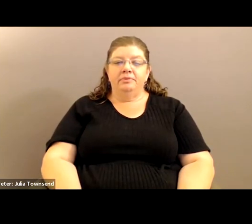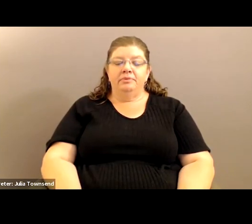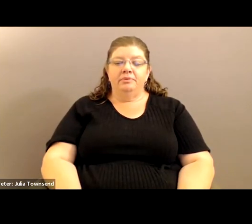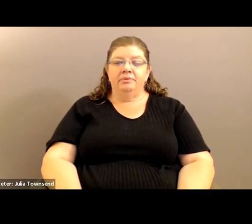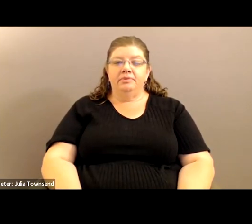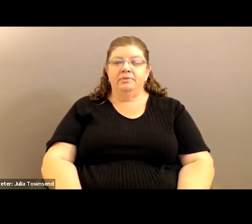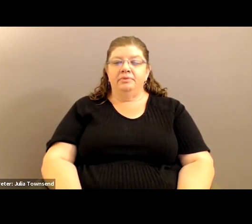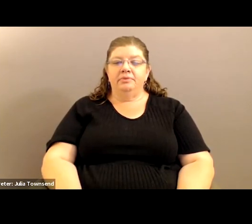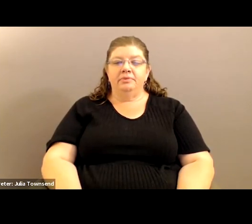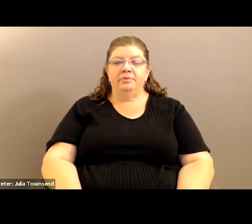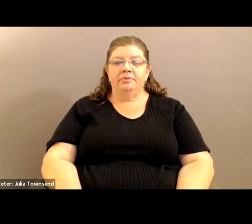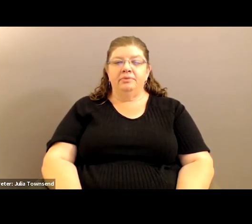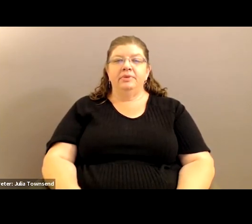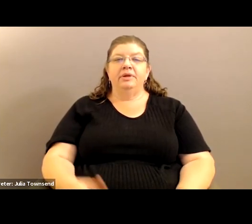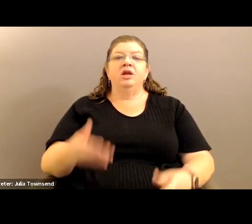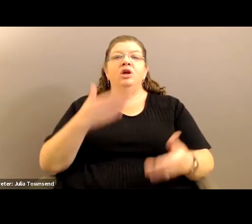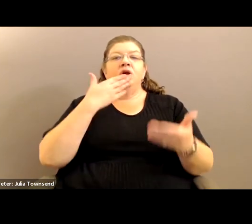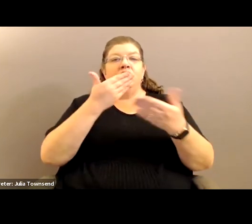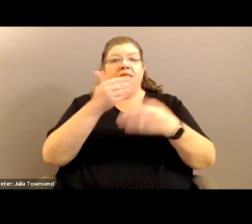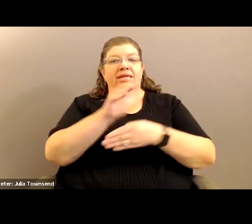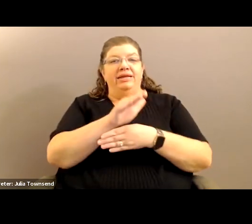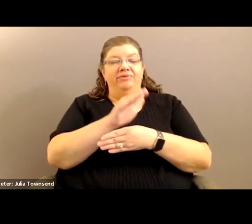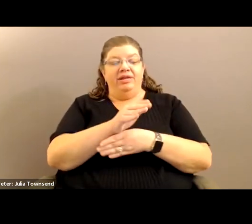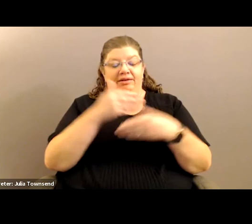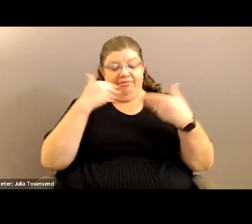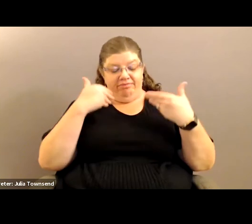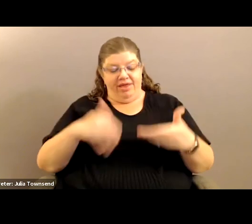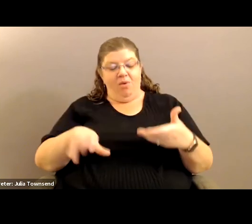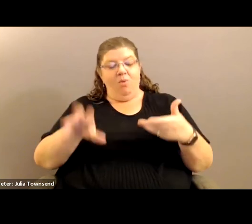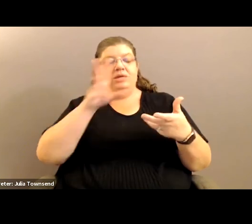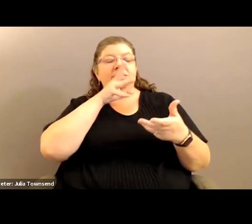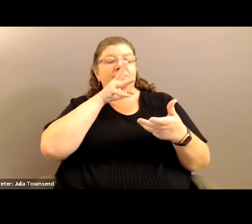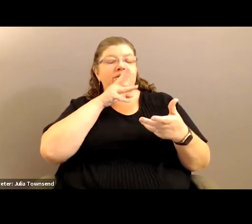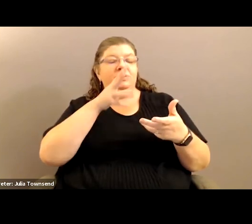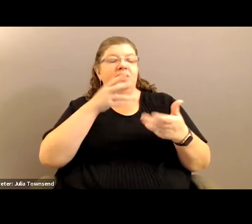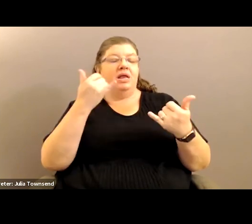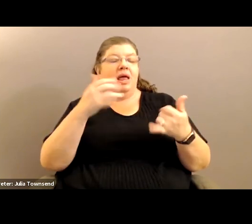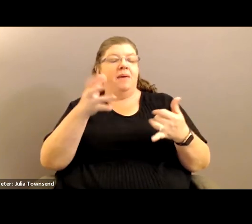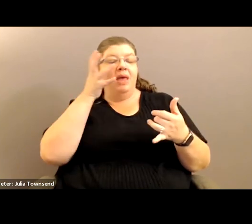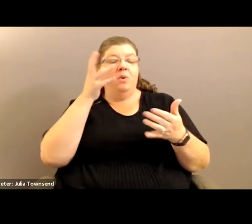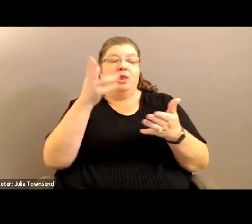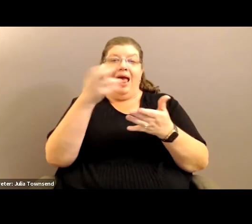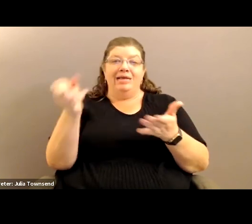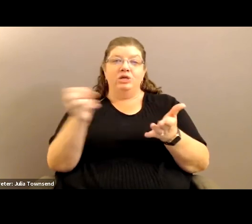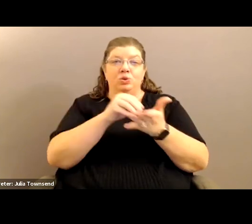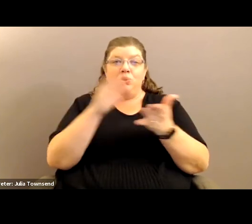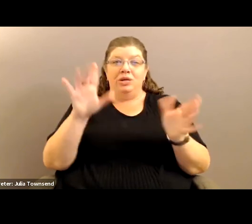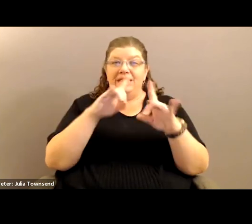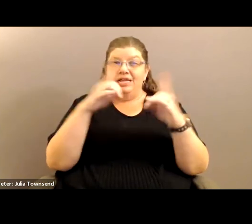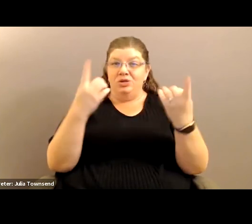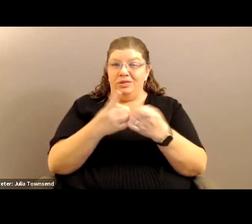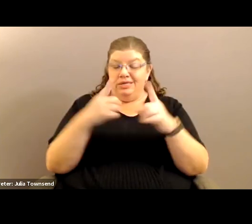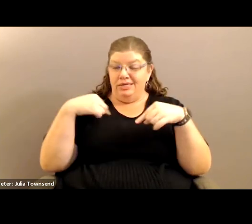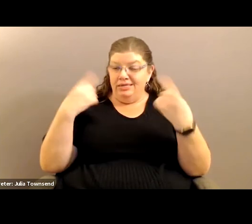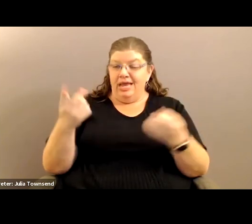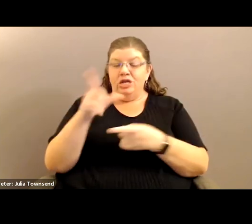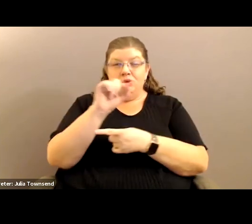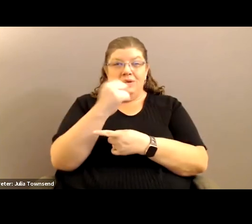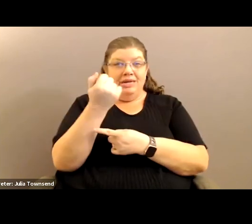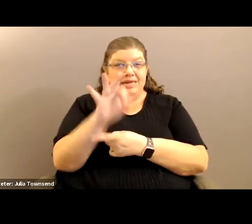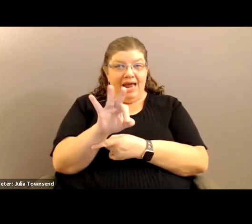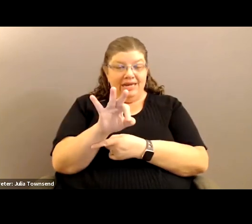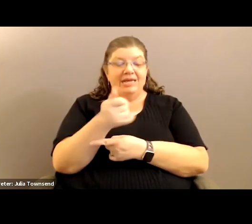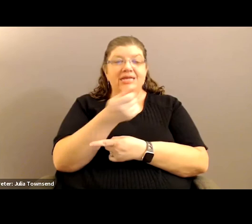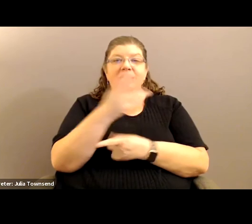good evening my name is carrie hutchinson and i'm speaking tonight as a parent with a high schooler in the district since 2019 i've made several